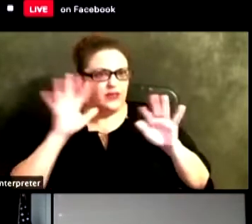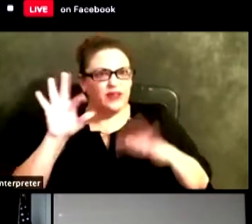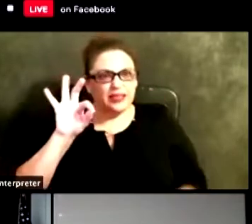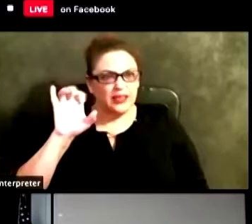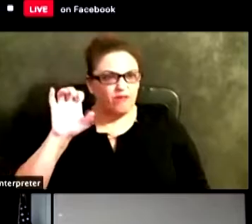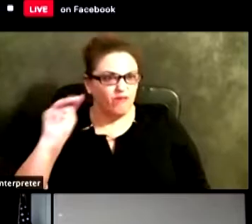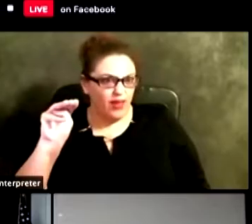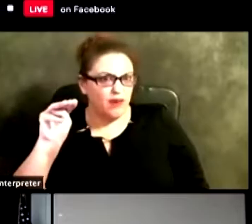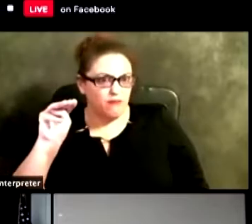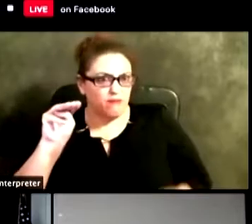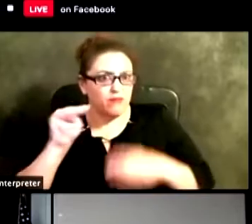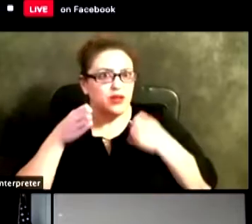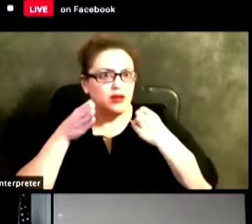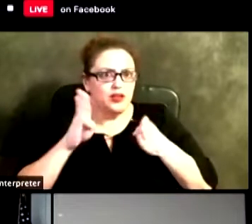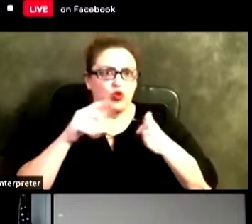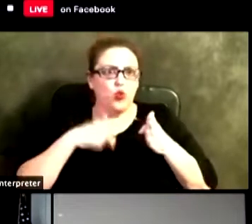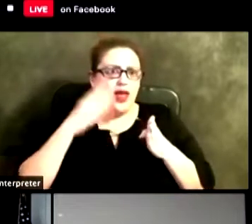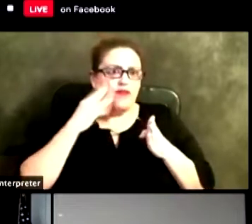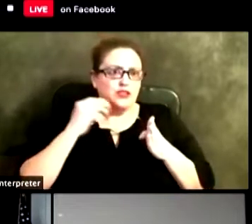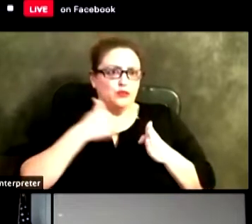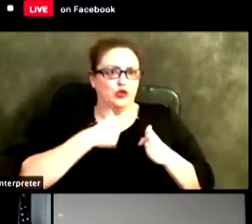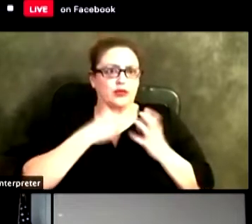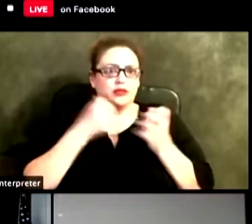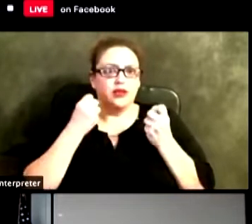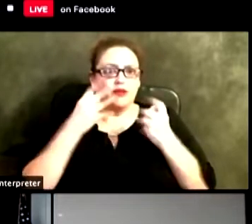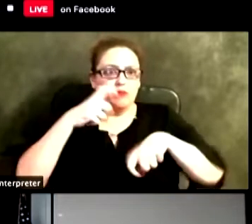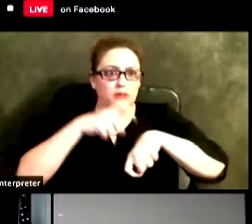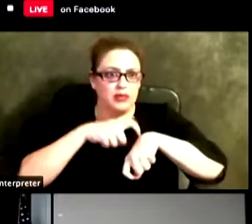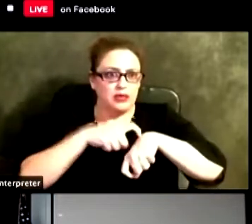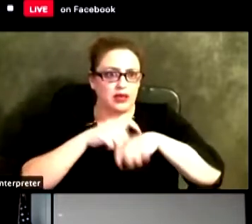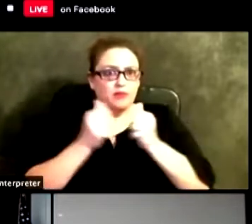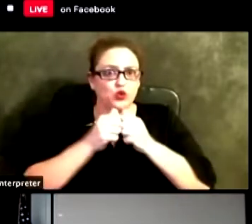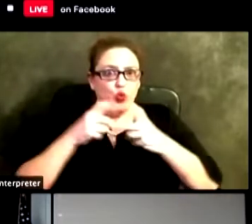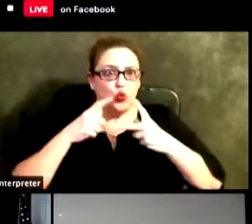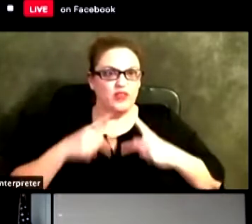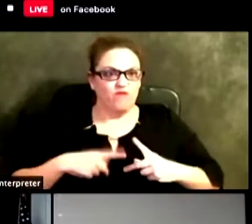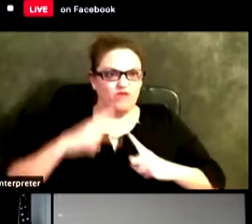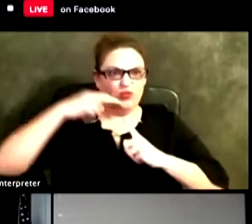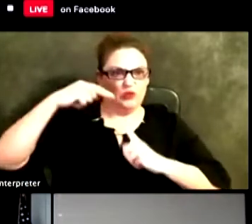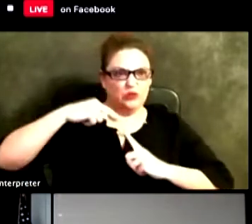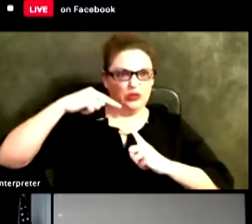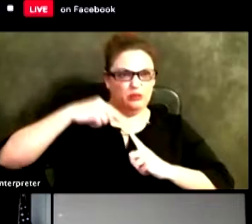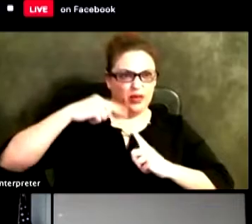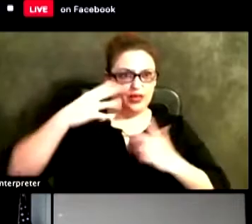I personally have experienced many times with physical intimidation.